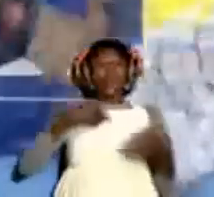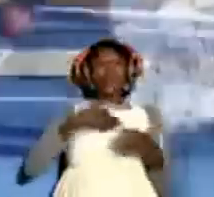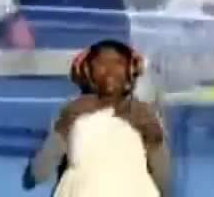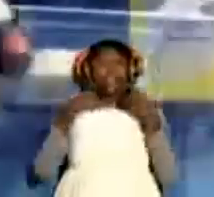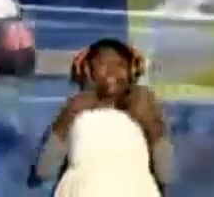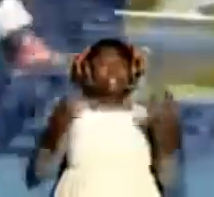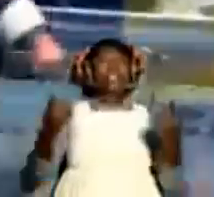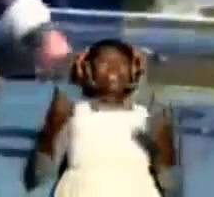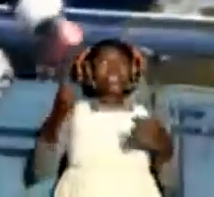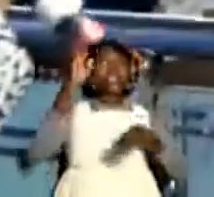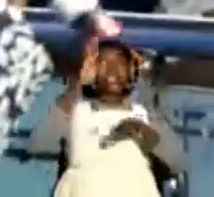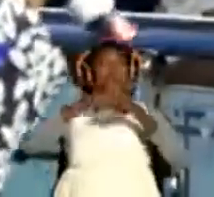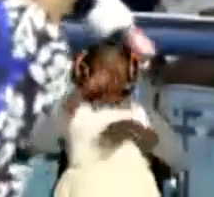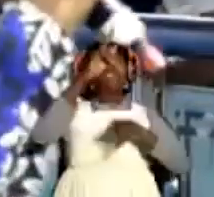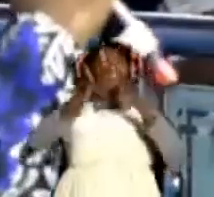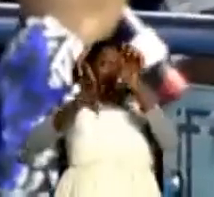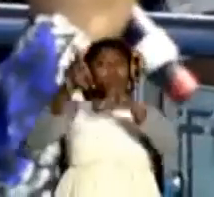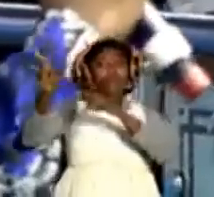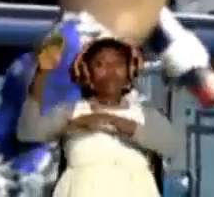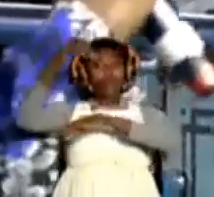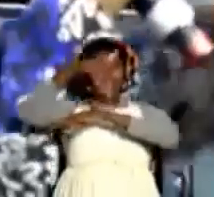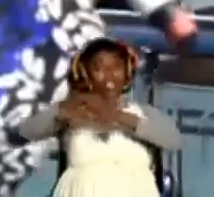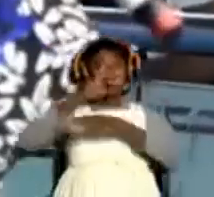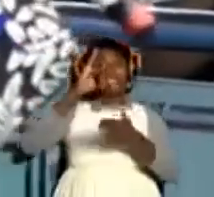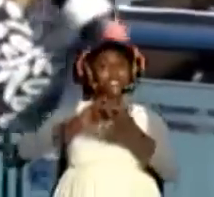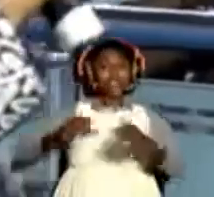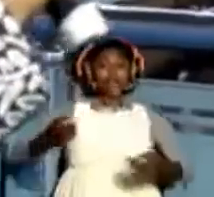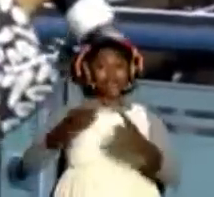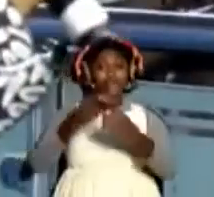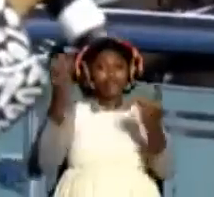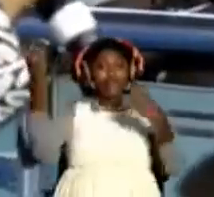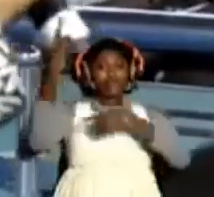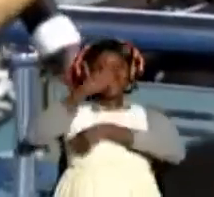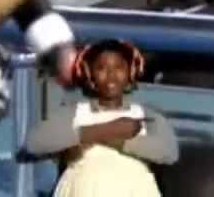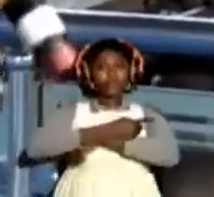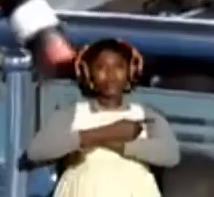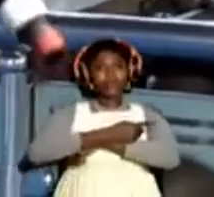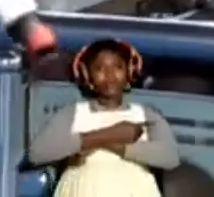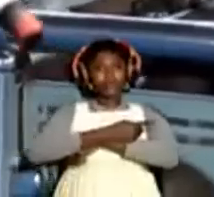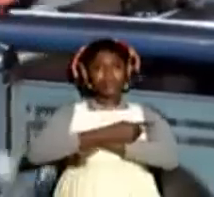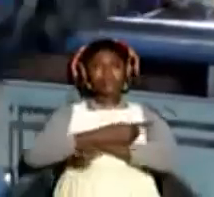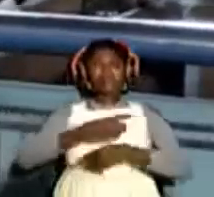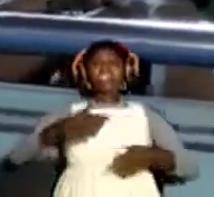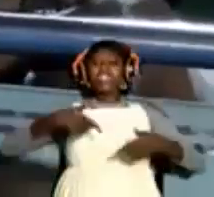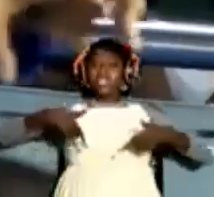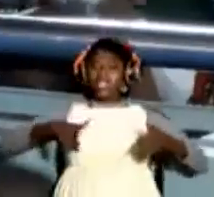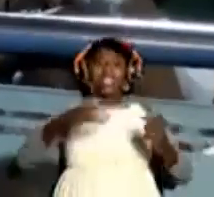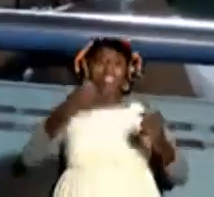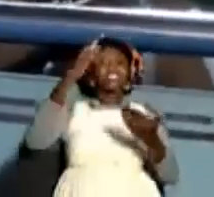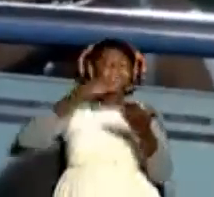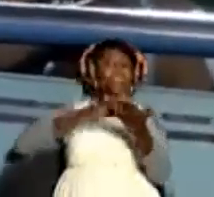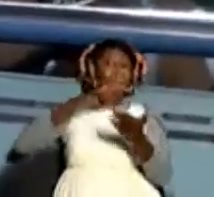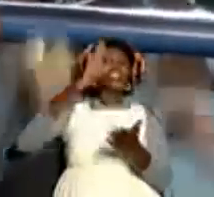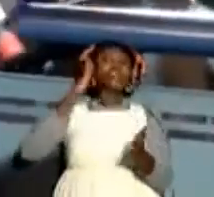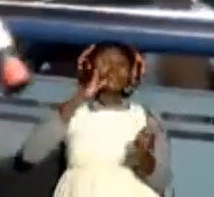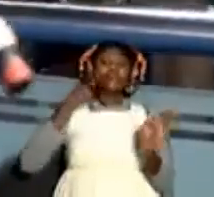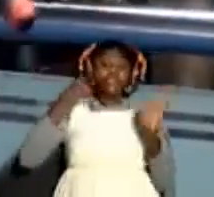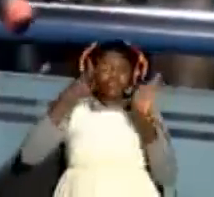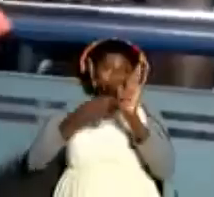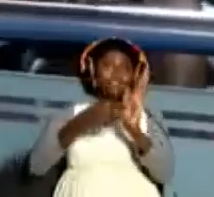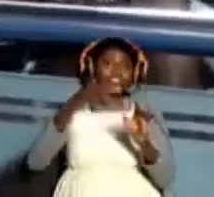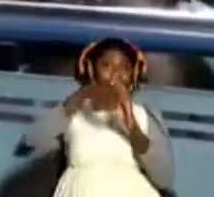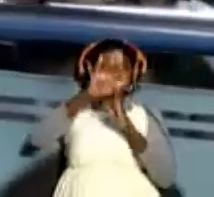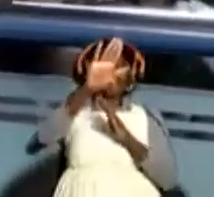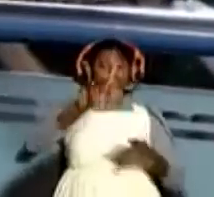declare concerning your people tonight that from today, let the glory of God be revealed in your